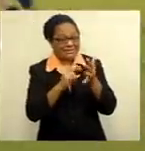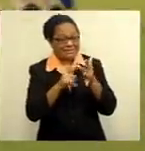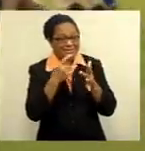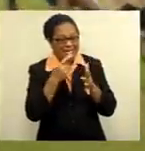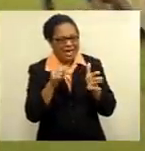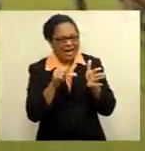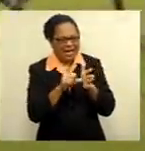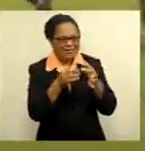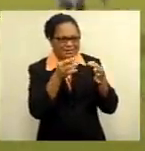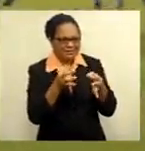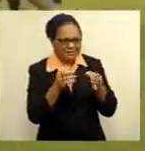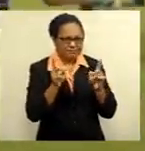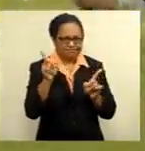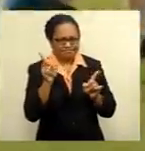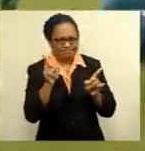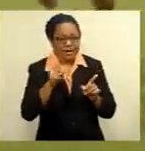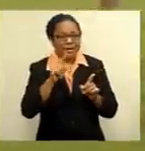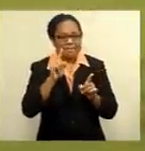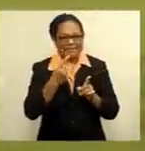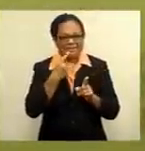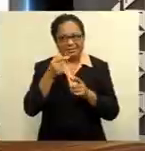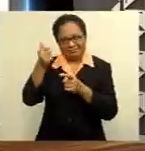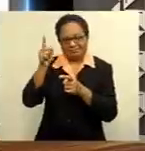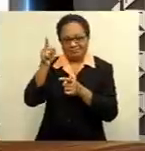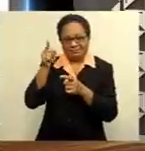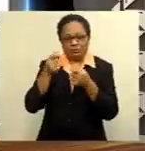a good opportunity to secure his future.